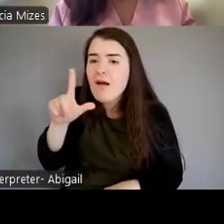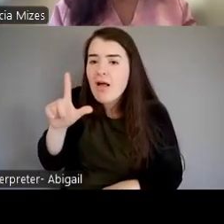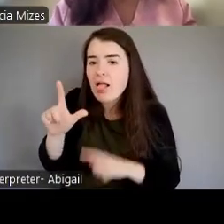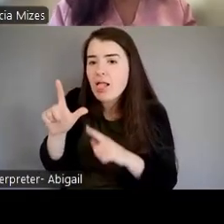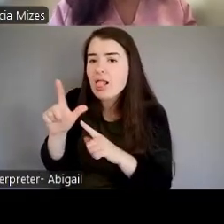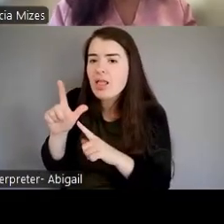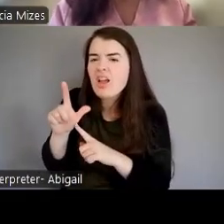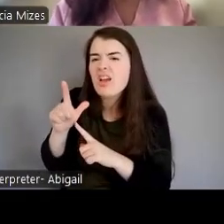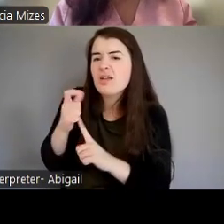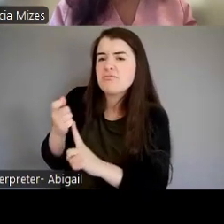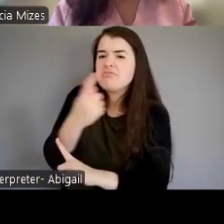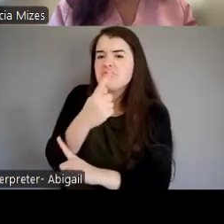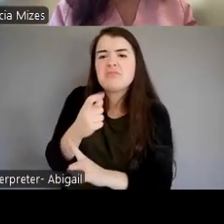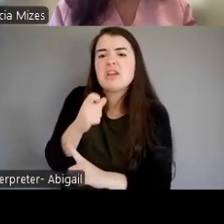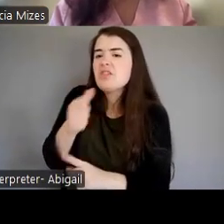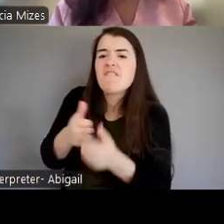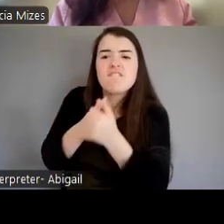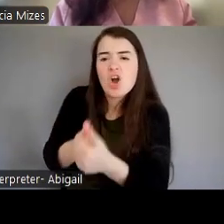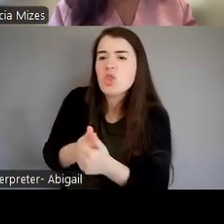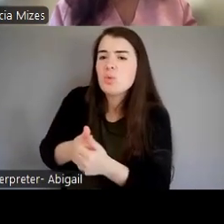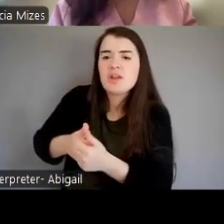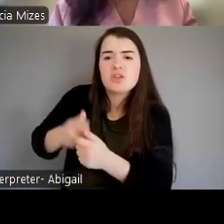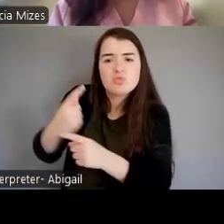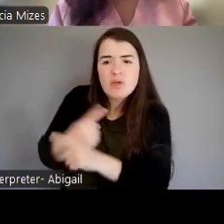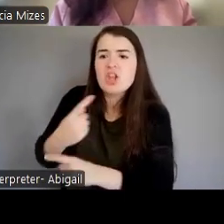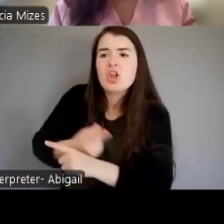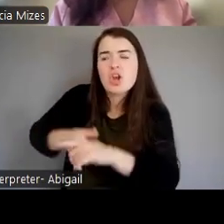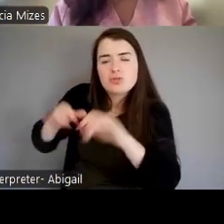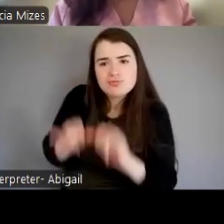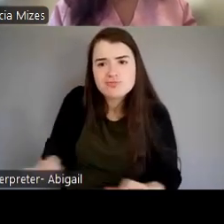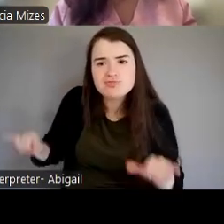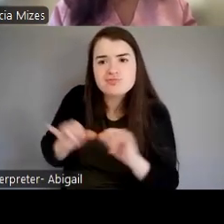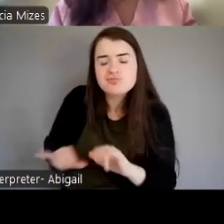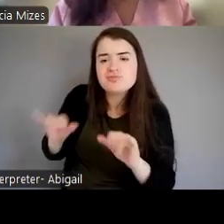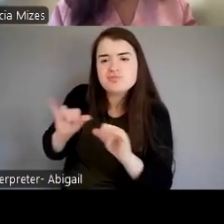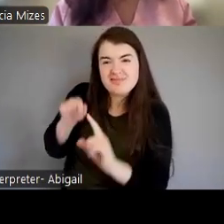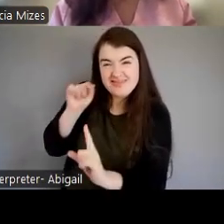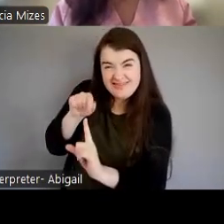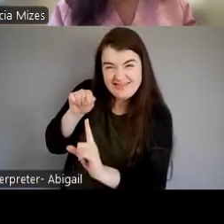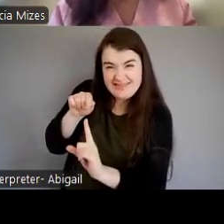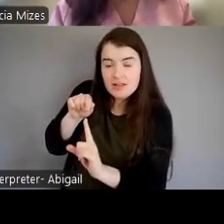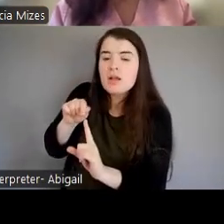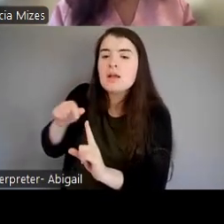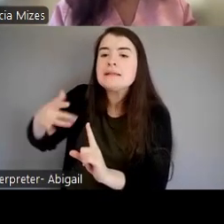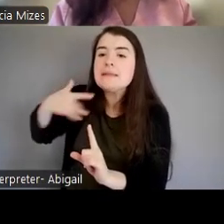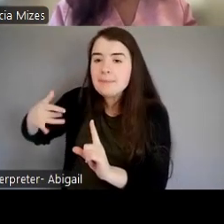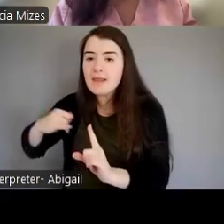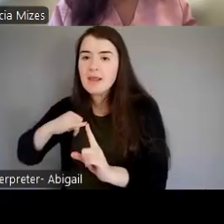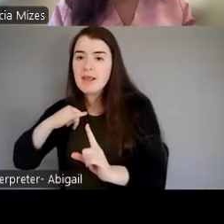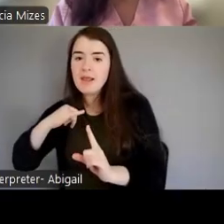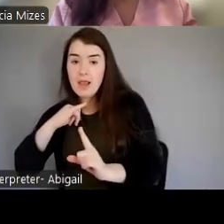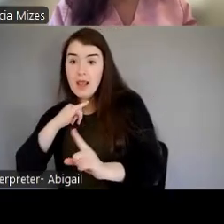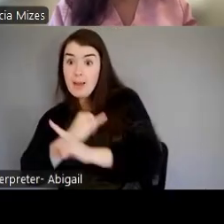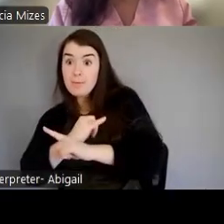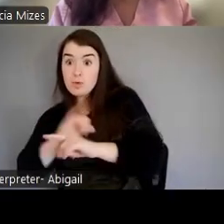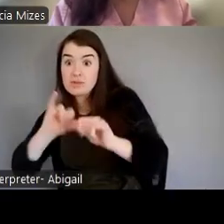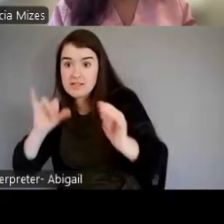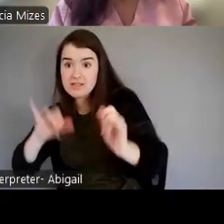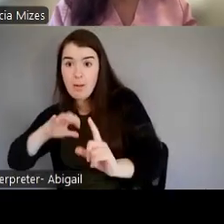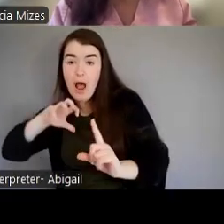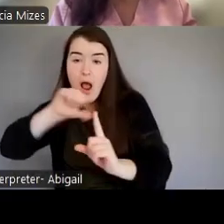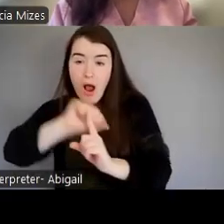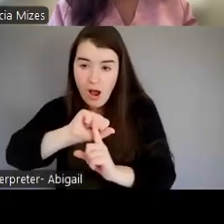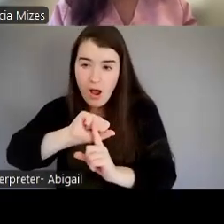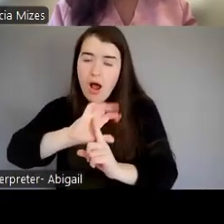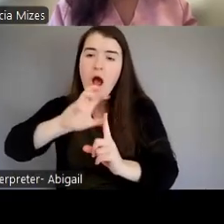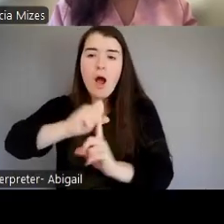it's not listening to those stop signals, it's growing too much, that single cell is often caught by your immune system and your immune system gets rid of it before it can cause any